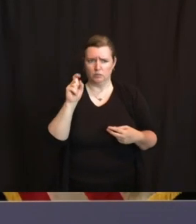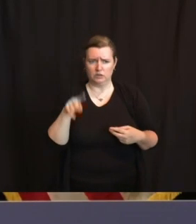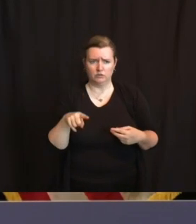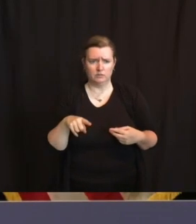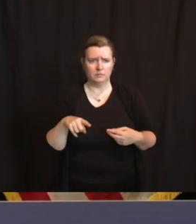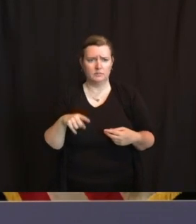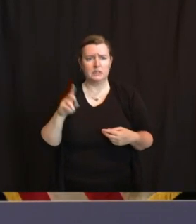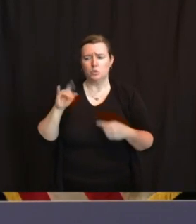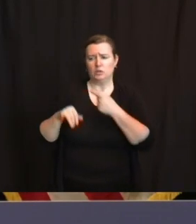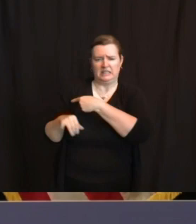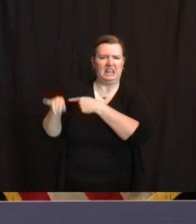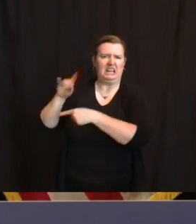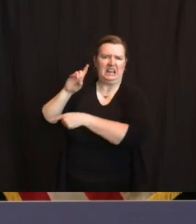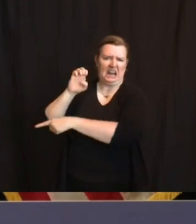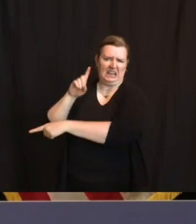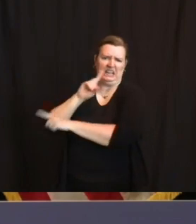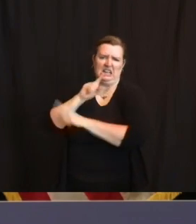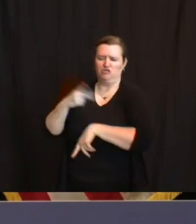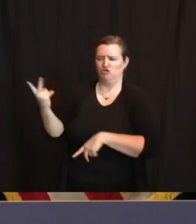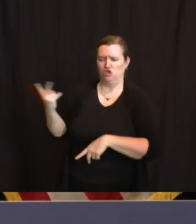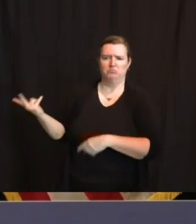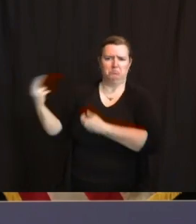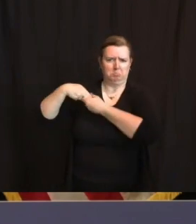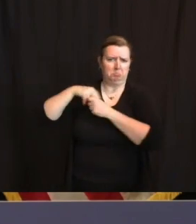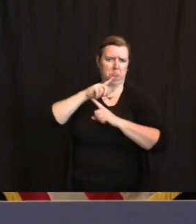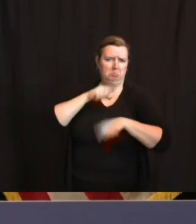part of this is